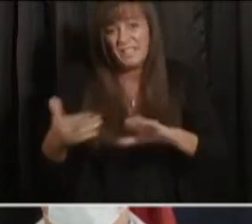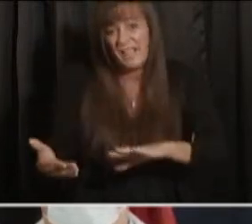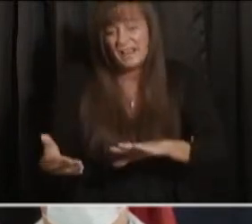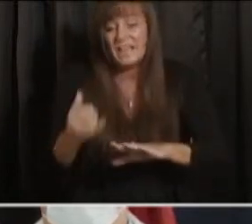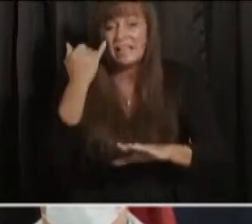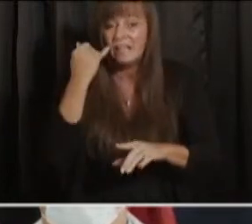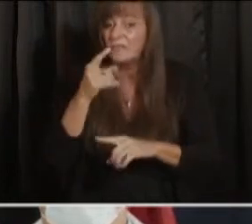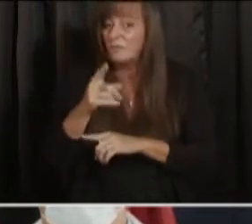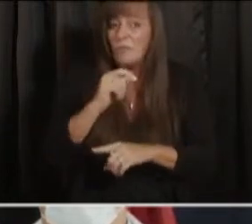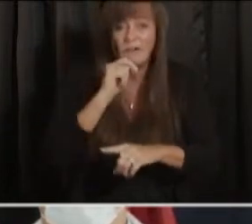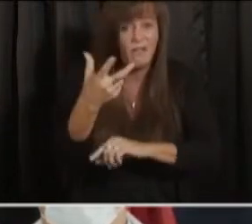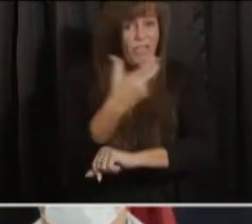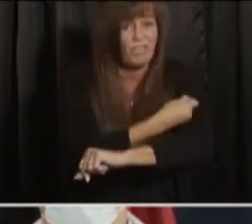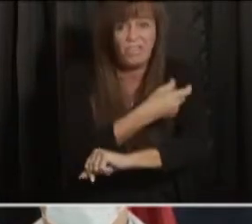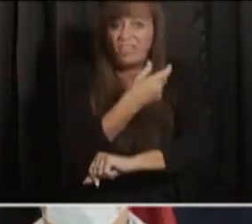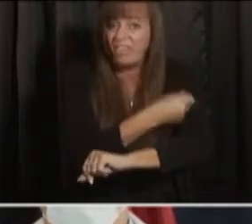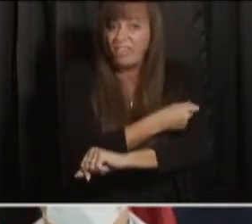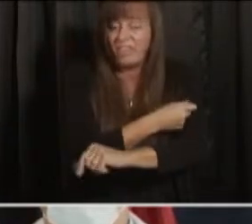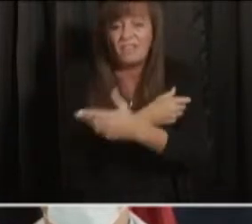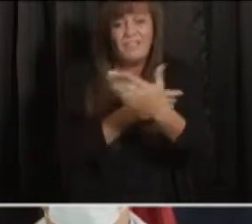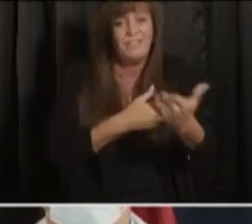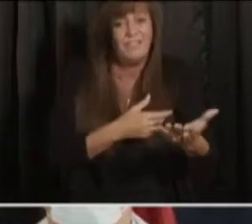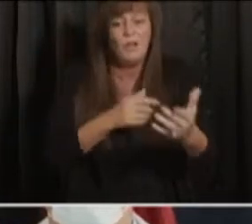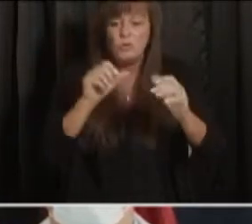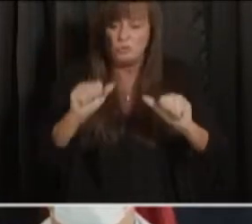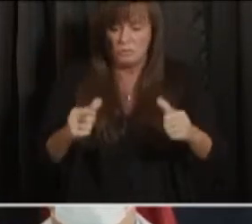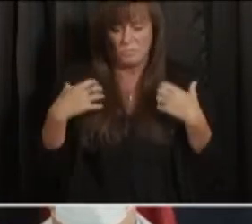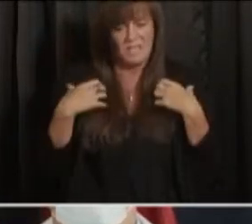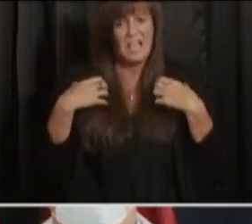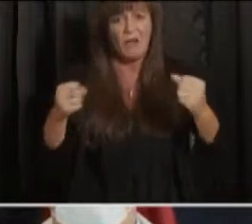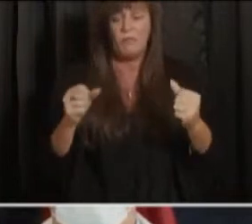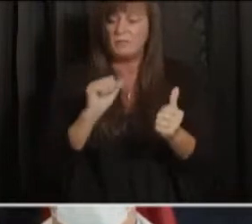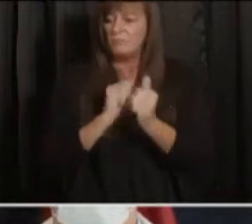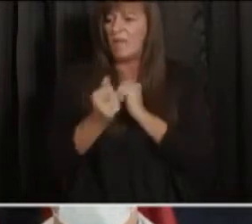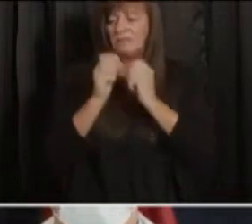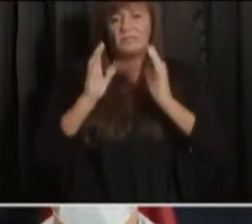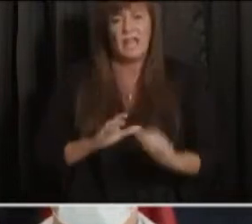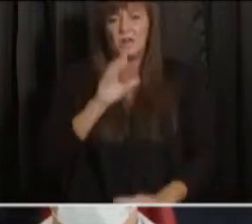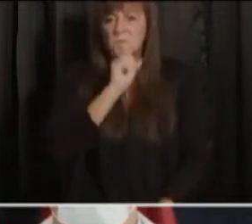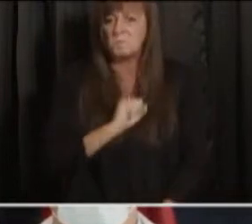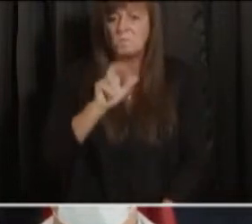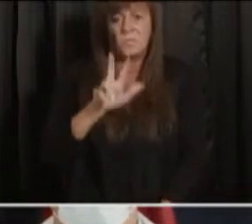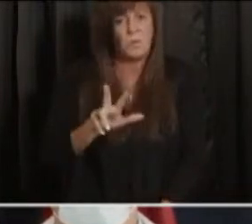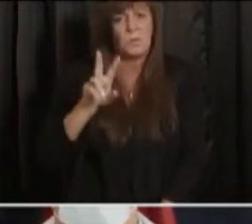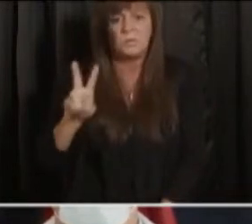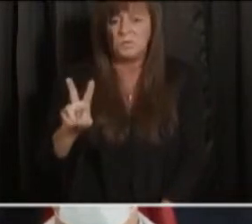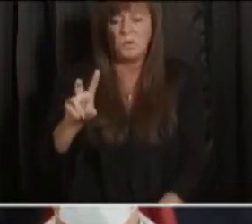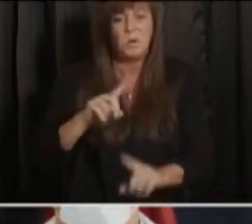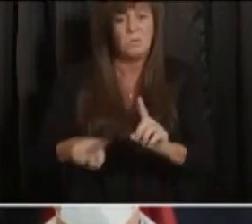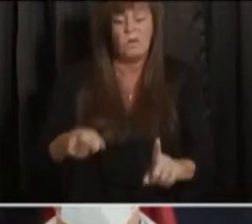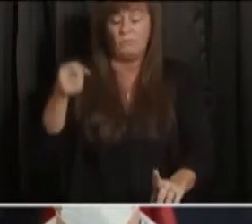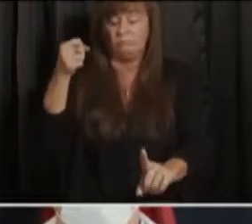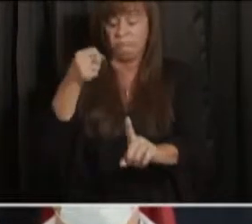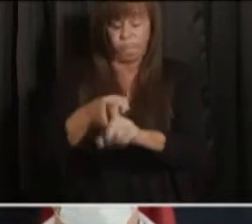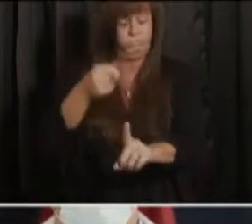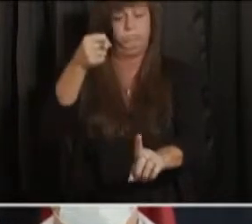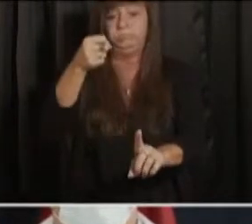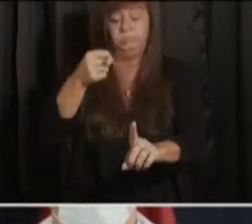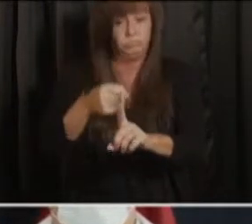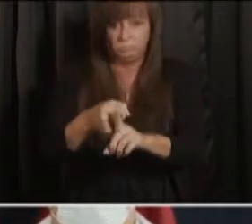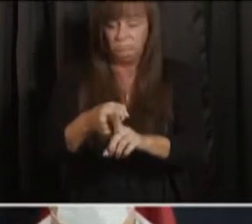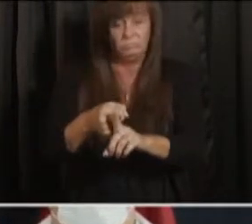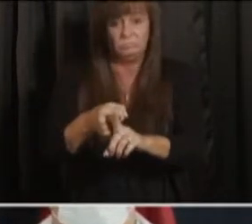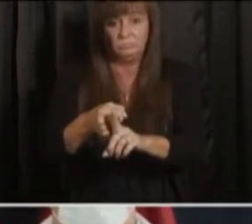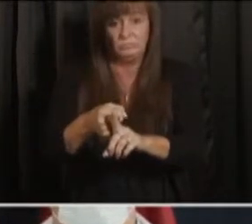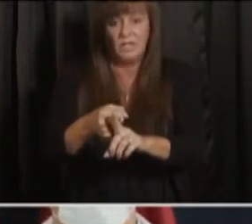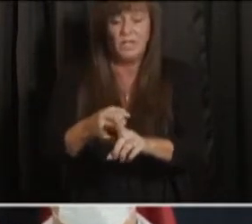take you down in your prime. You can be a healthy, athletic 32-year-old, and luck of the draw, you can have a